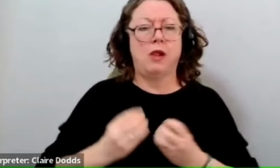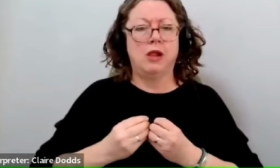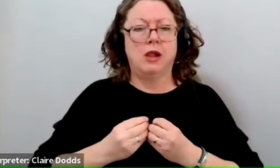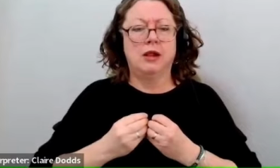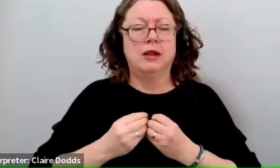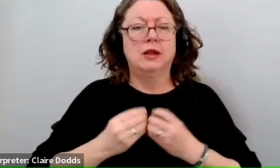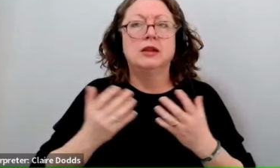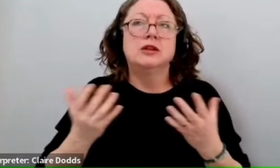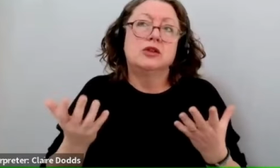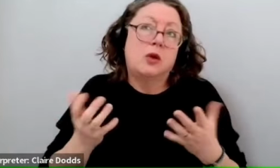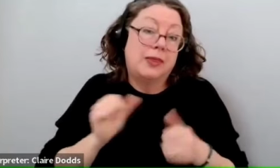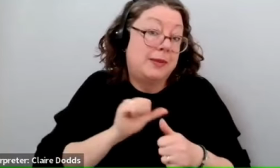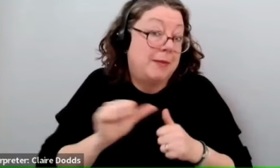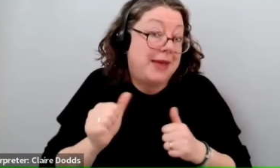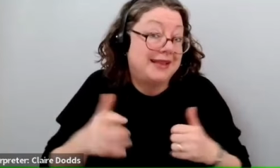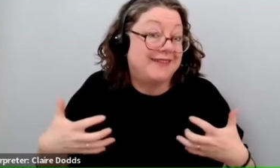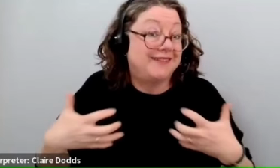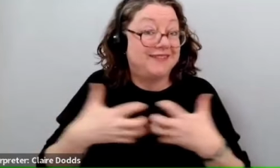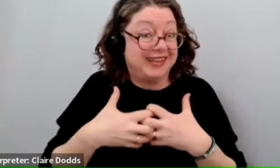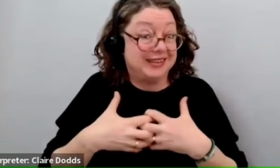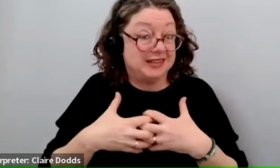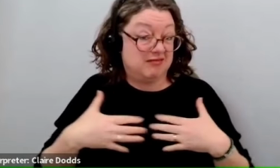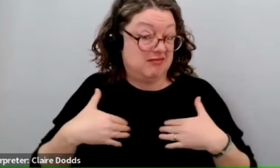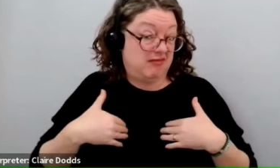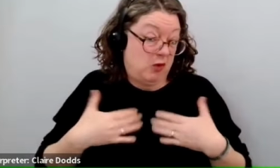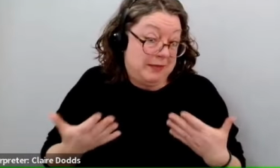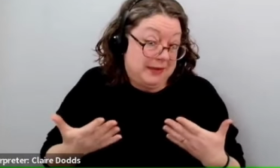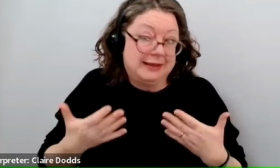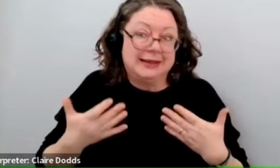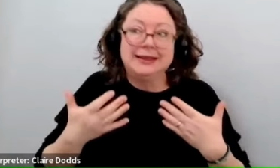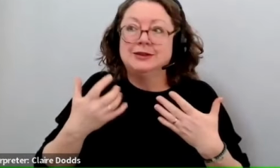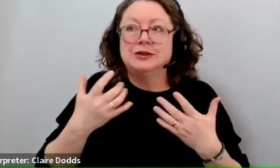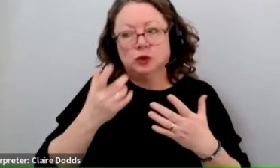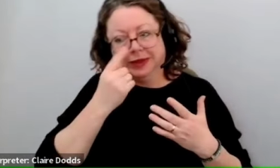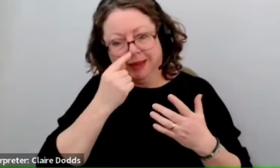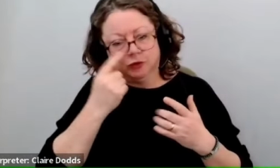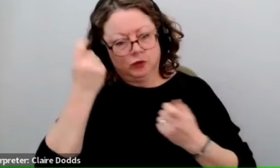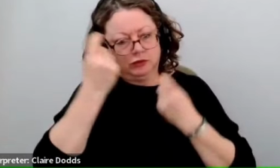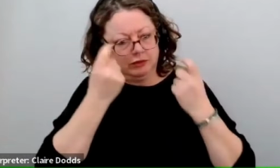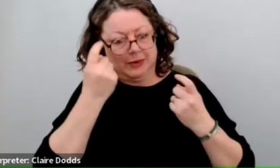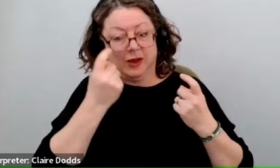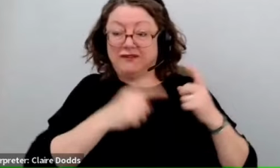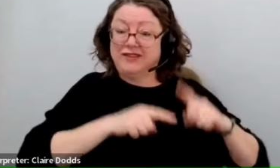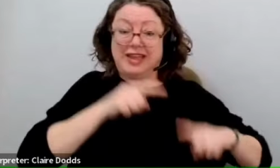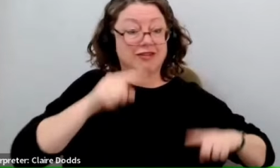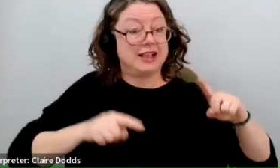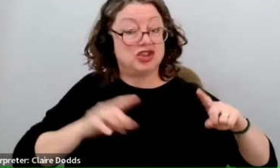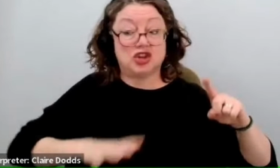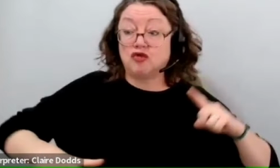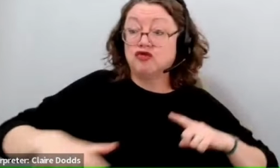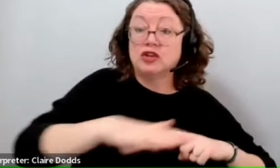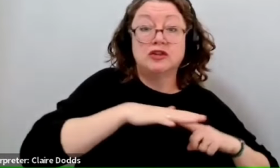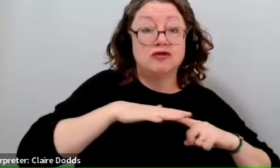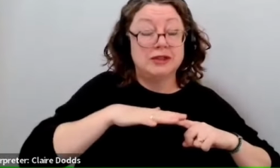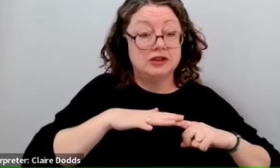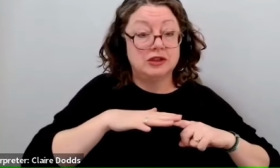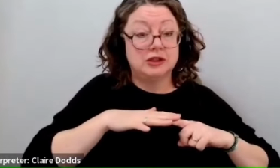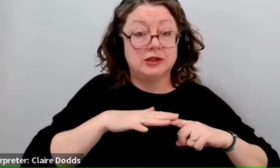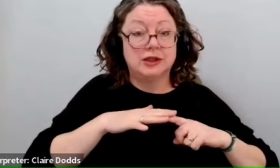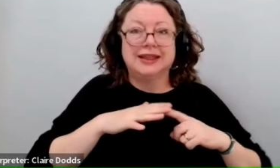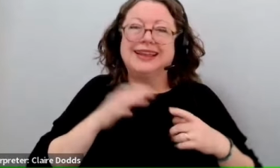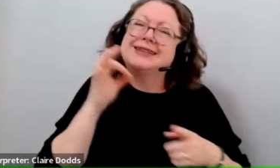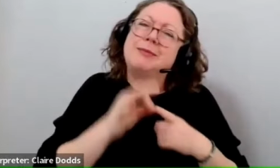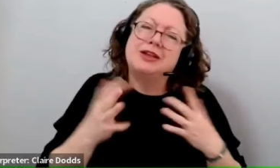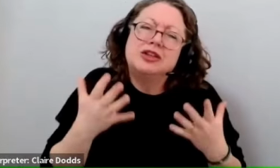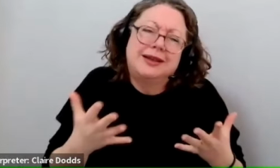those individual geographies that sit within it. So the best fit approach for me really enables us to be able to consider